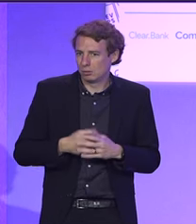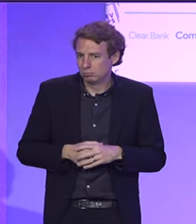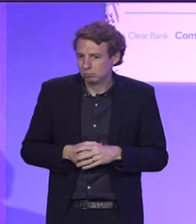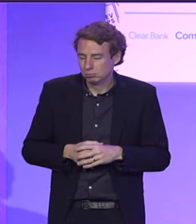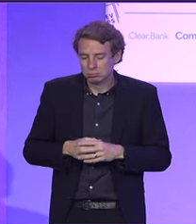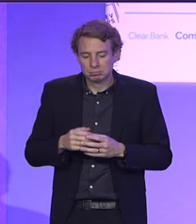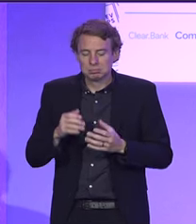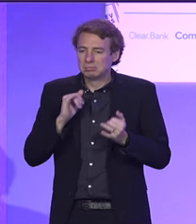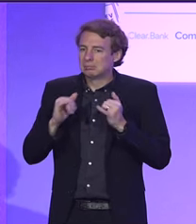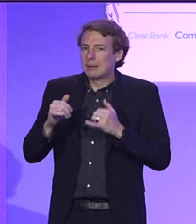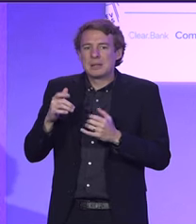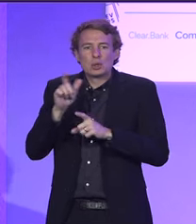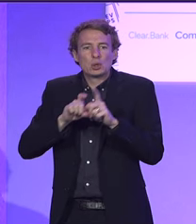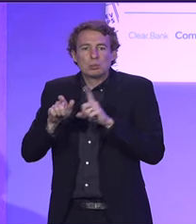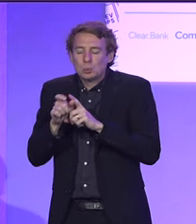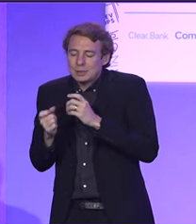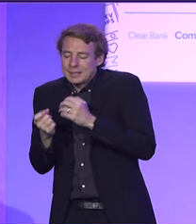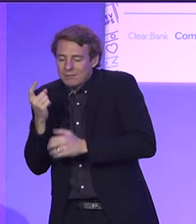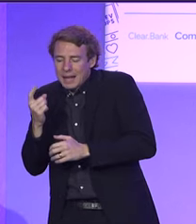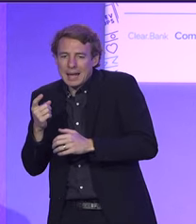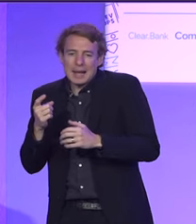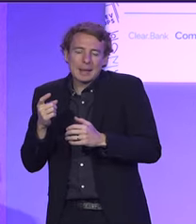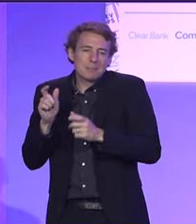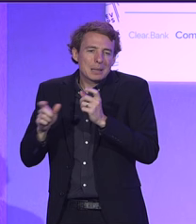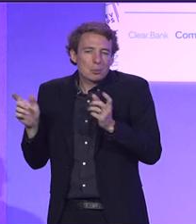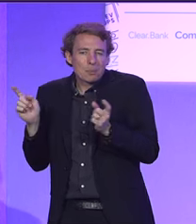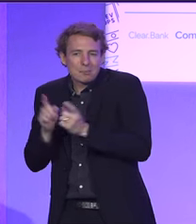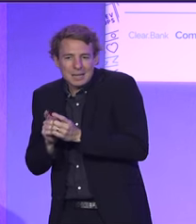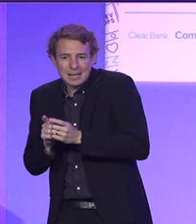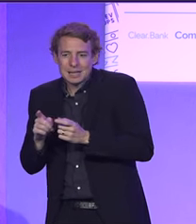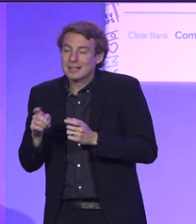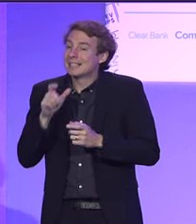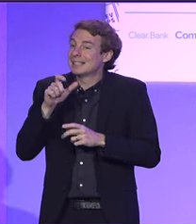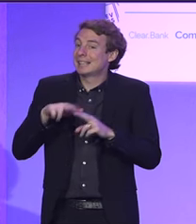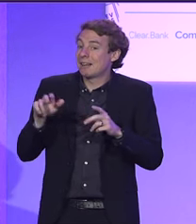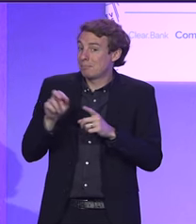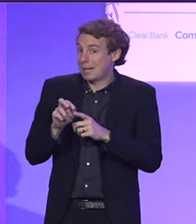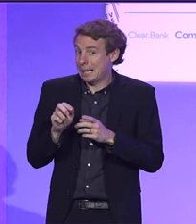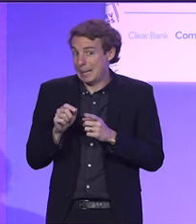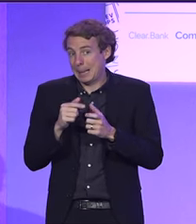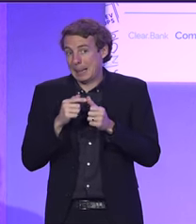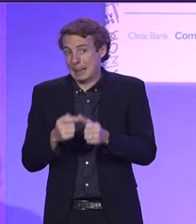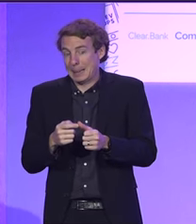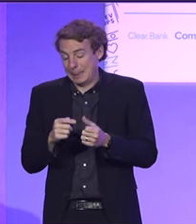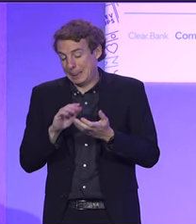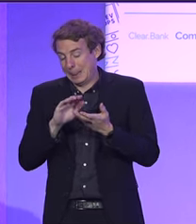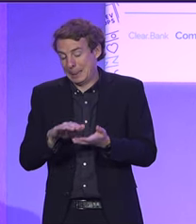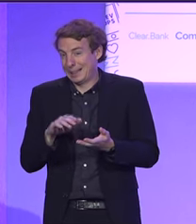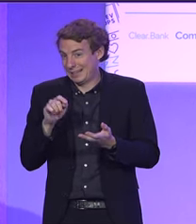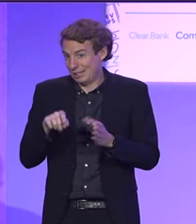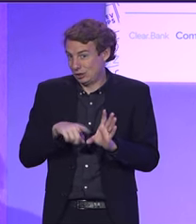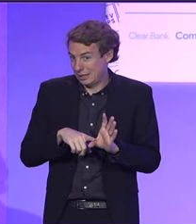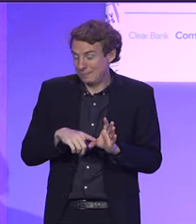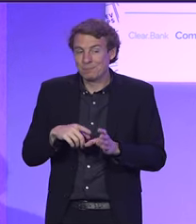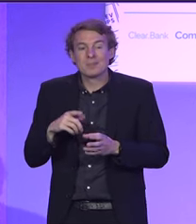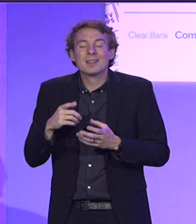talk at a meetup or a community event and maybe hopefully submit to a CFP later this year. But again, don't think that the only way to practice your public